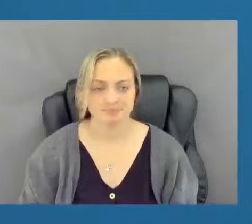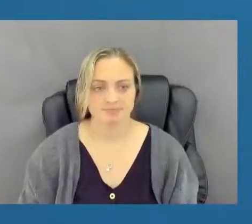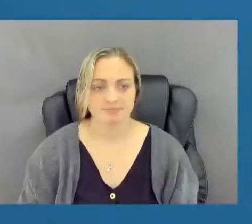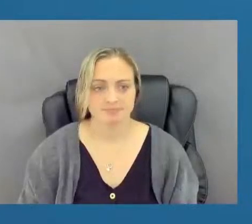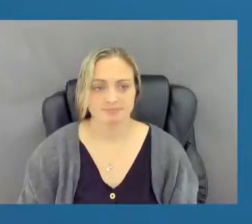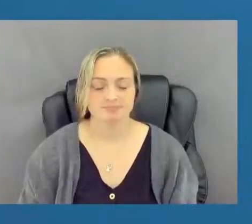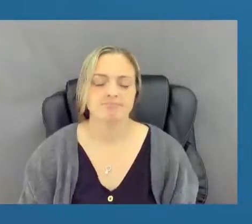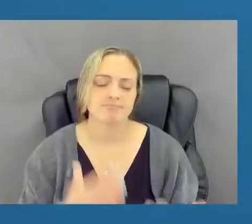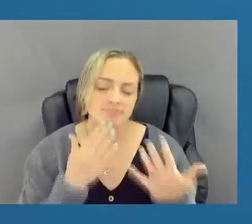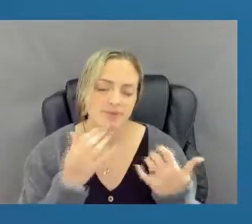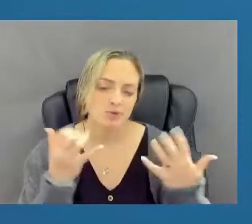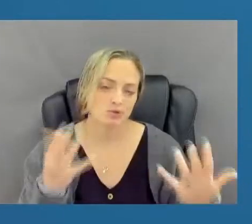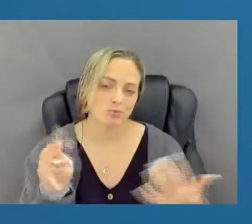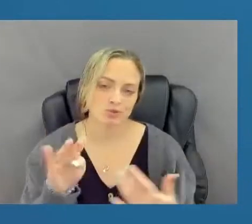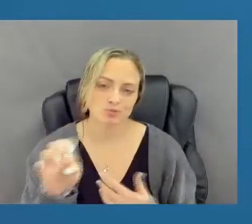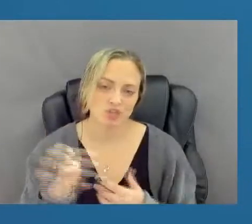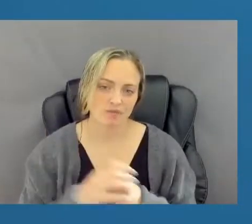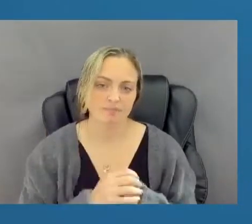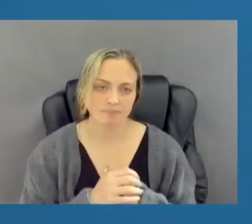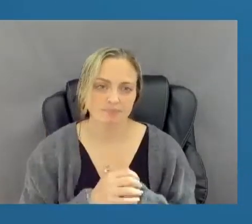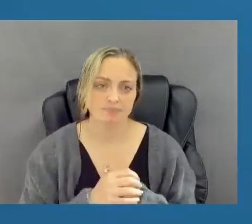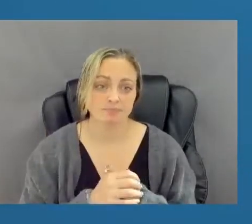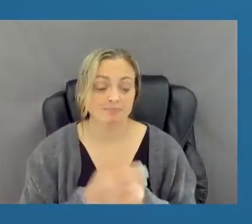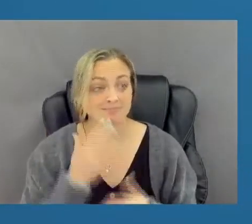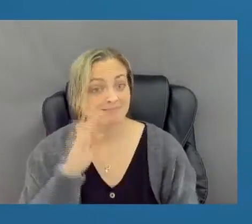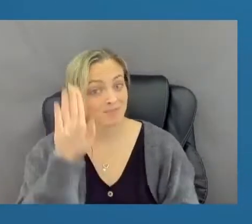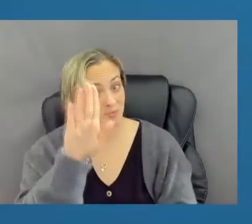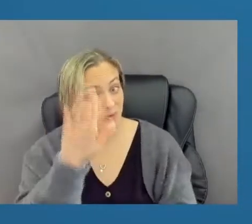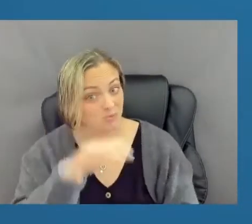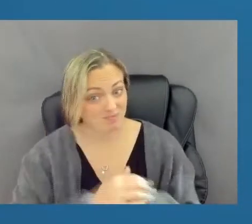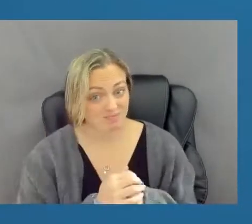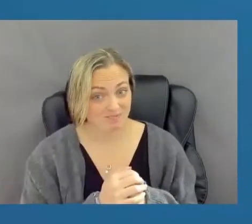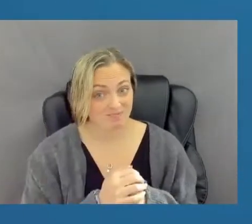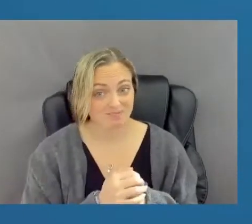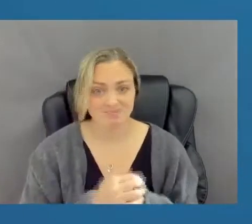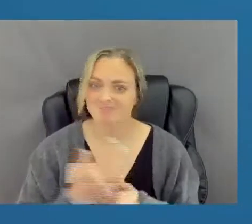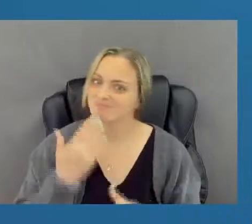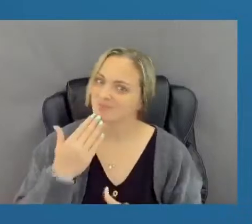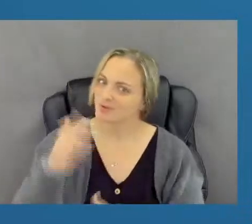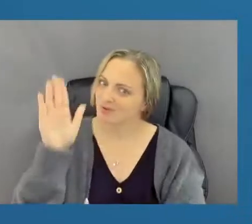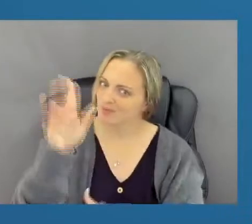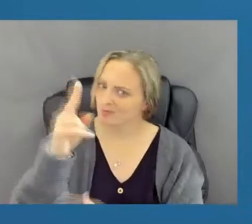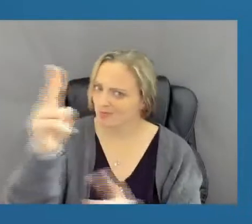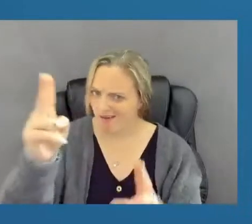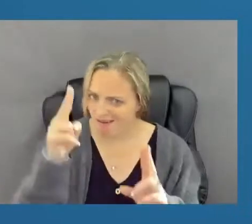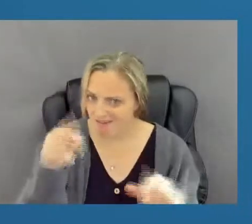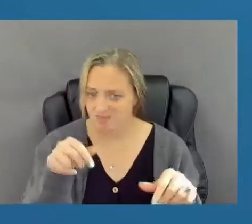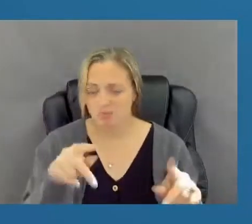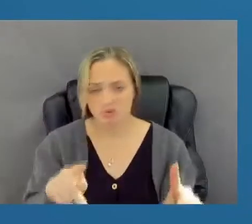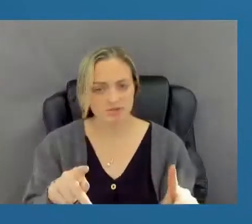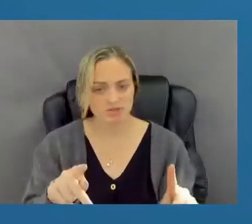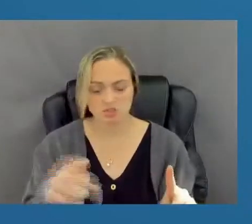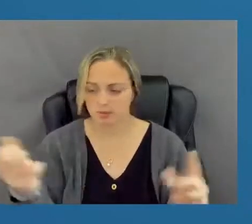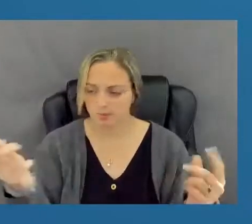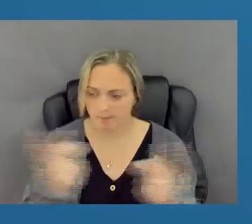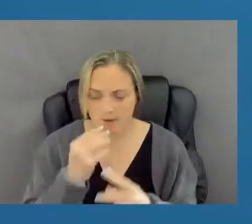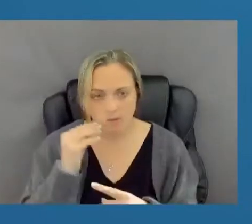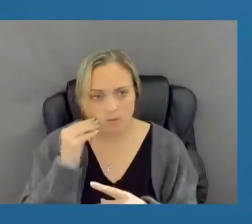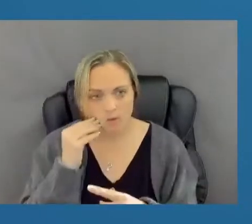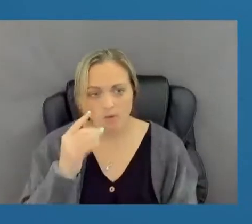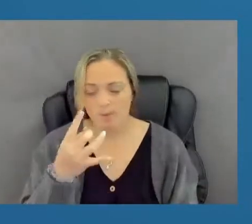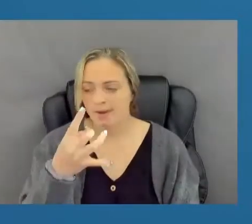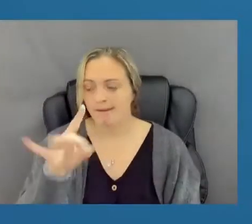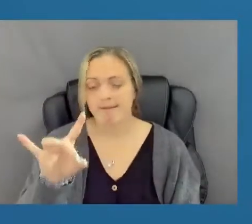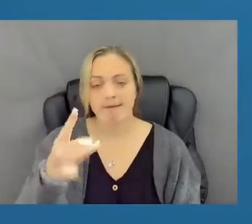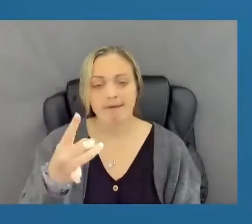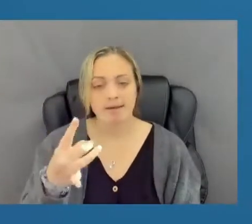Thank you so much, Michelle, and good afternoon, everyone. It's an honor and a privilege to be back home in the 8th Congressional District, to